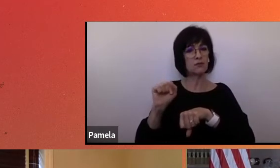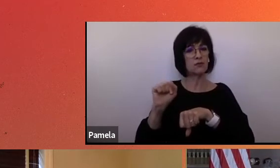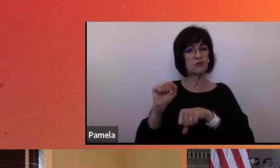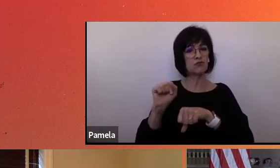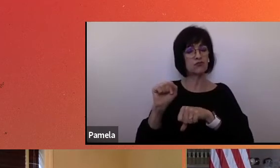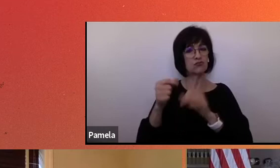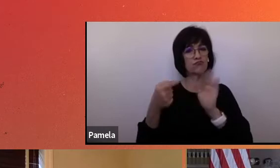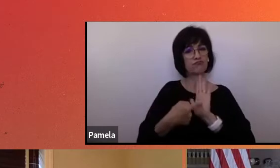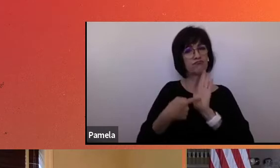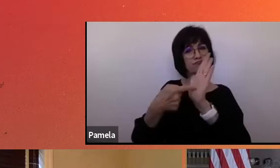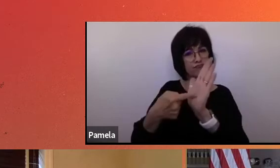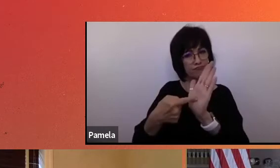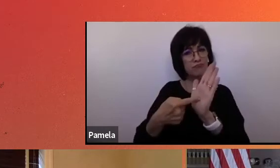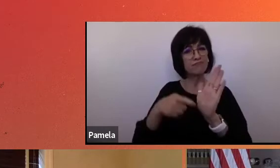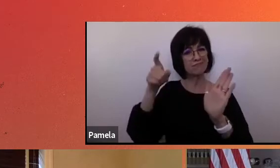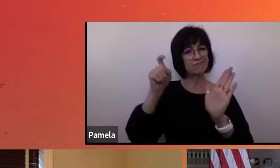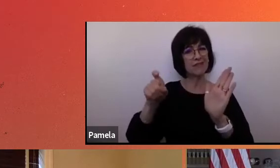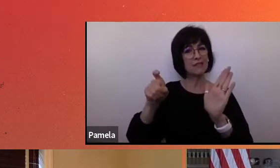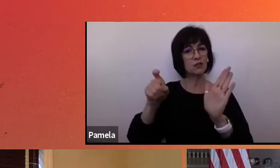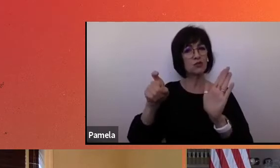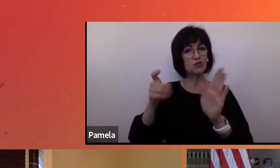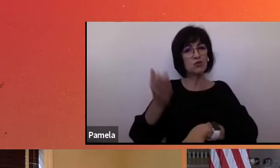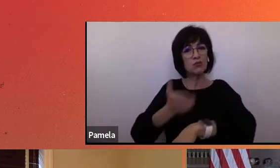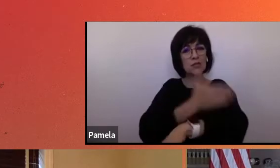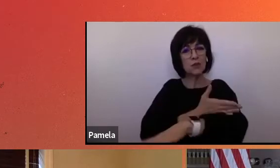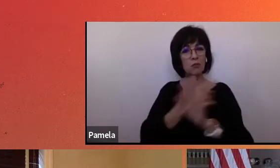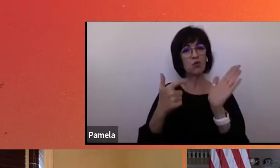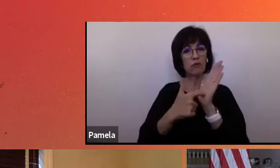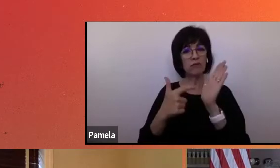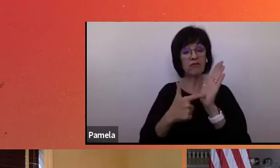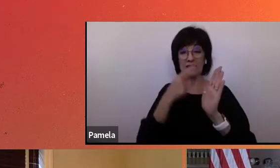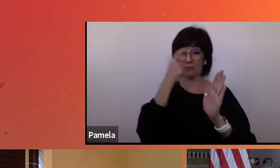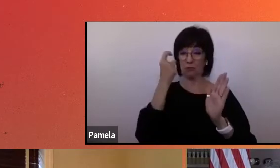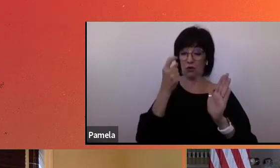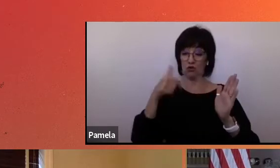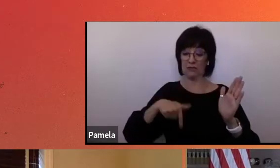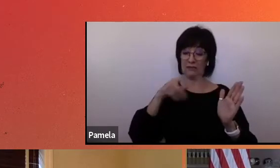13th, 14th, and 15th Amendments until the 20th century.